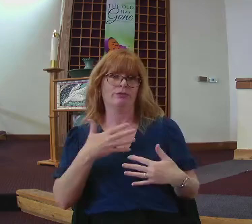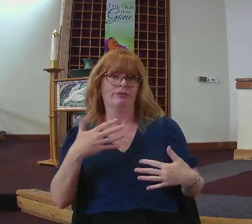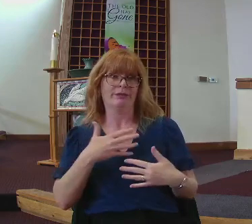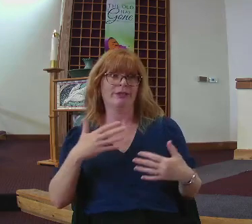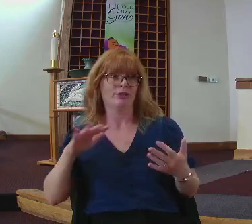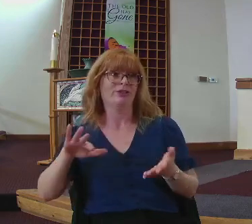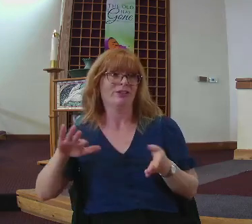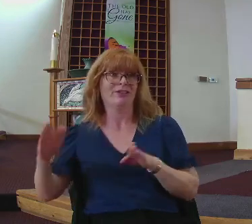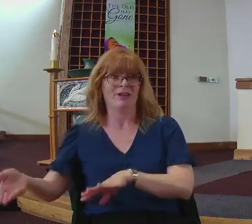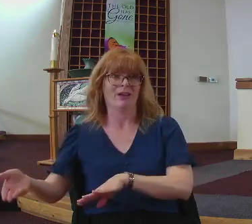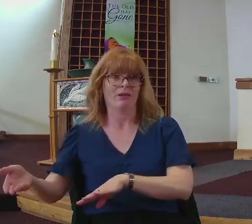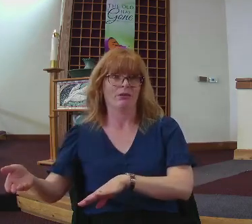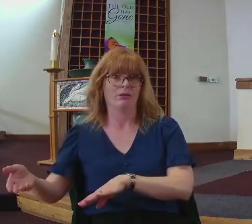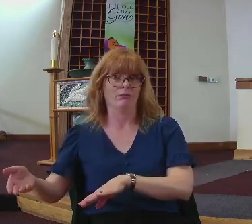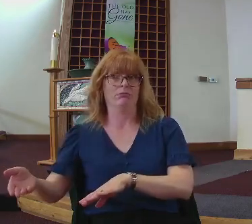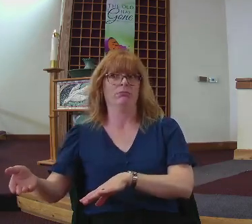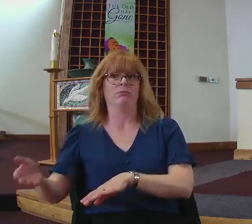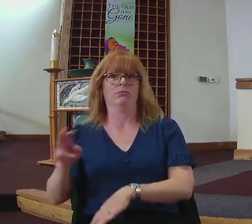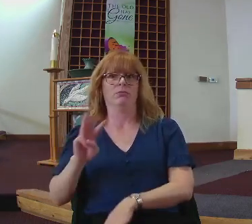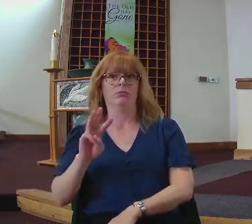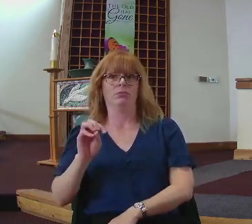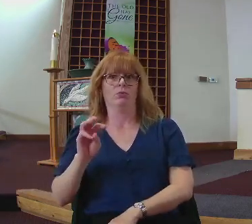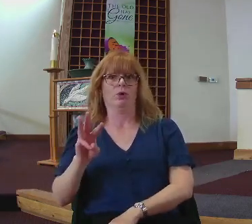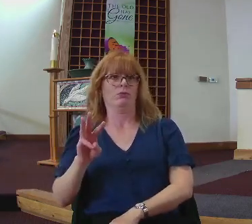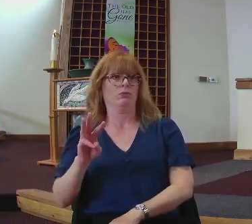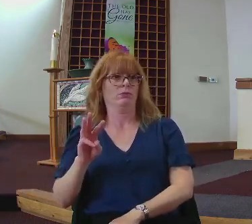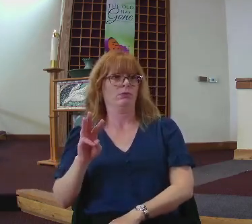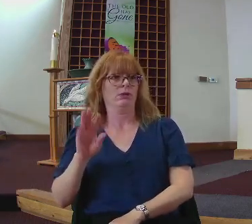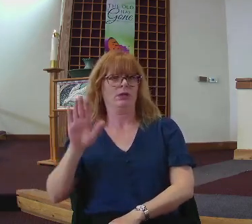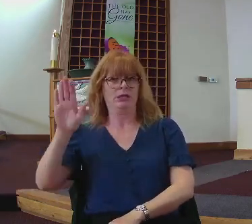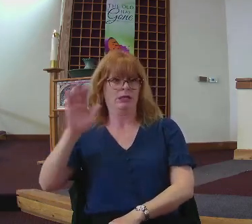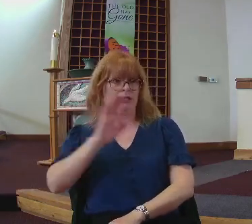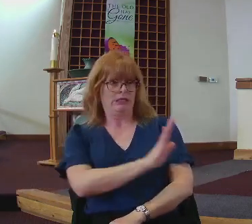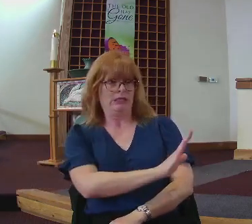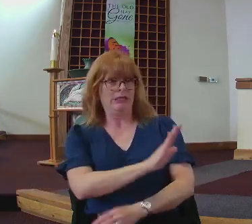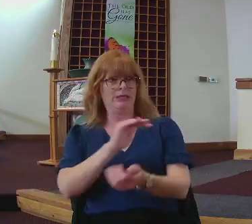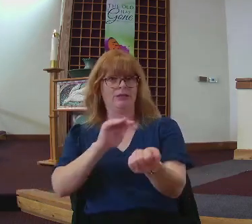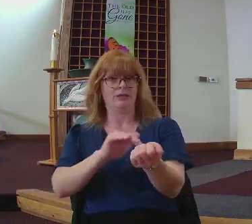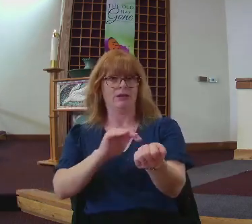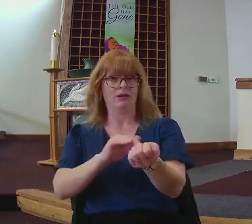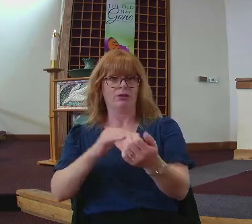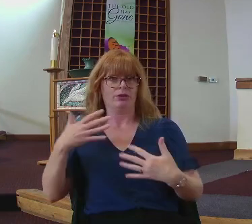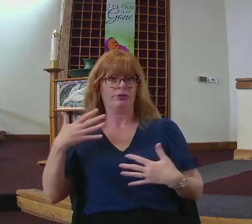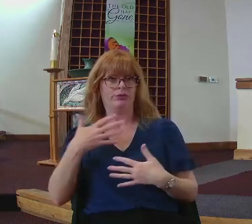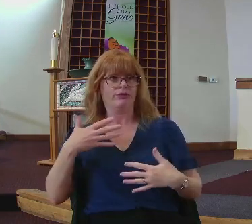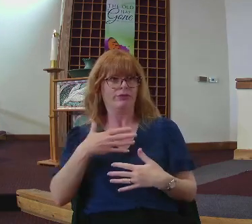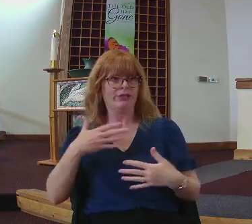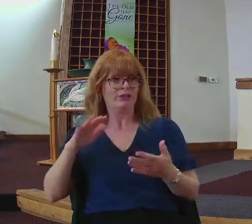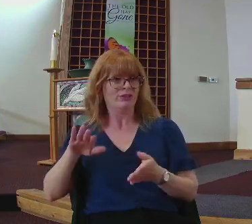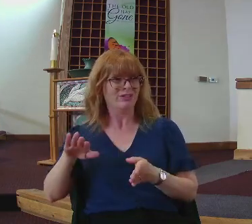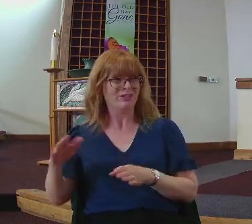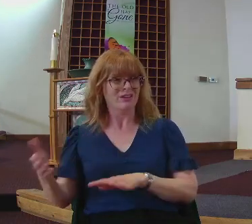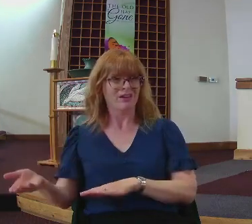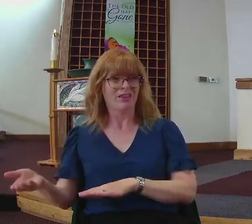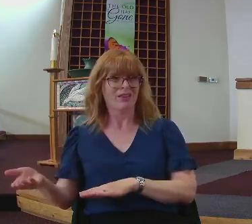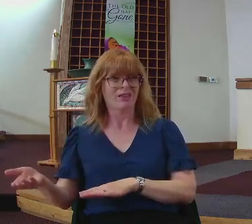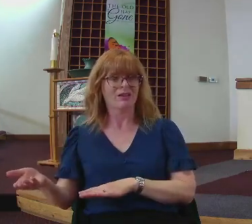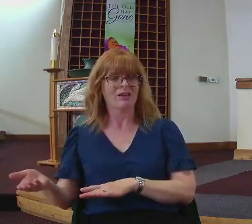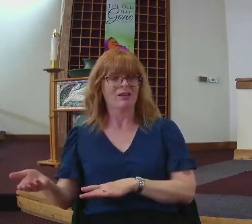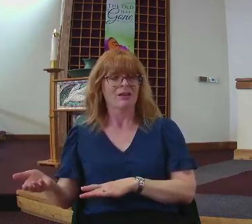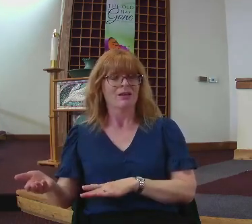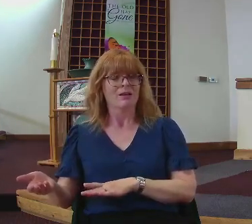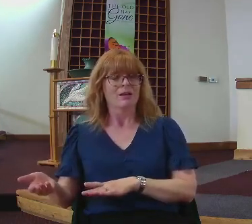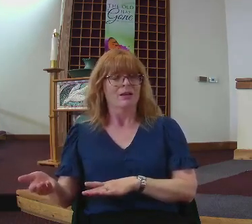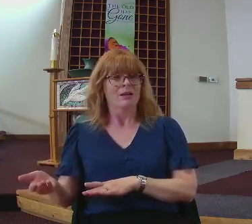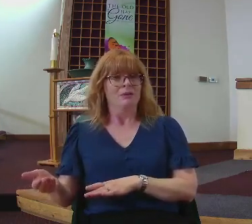Whoa. His doctor is afraid of death. Now, I have to let you know,